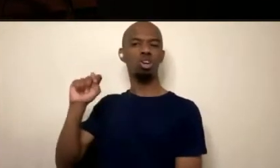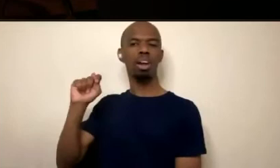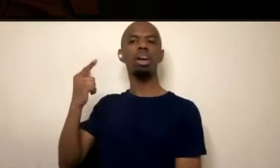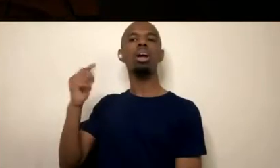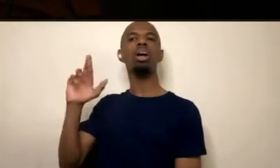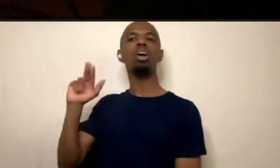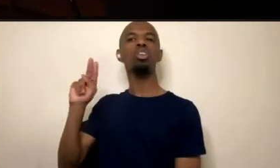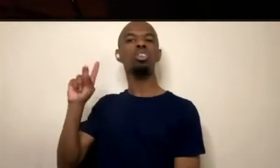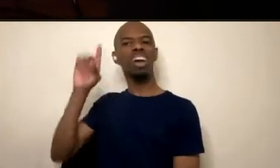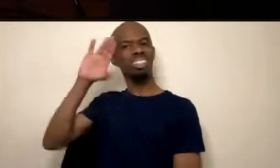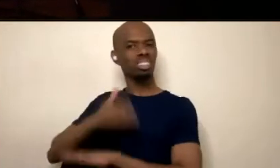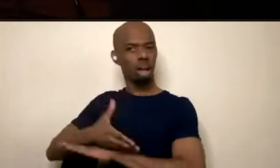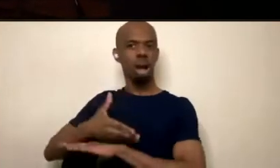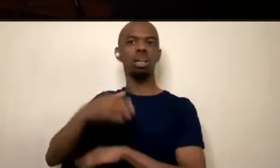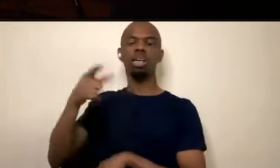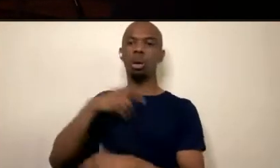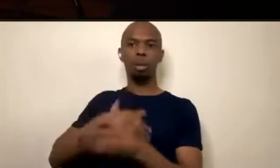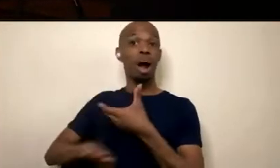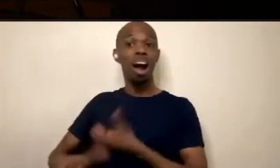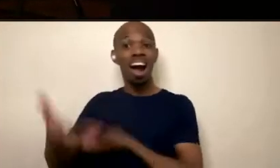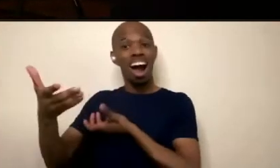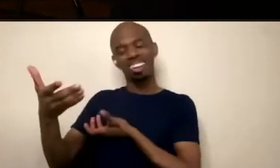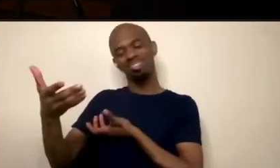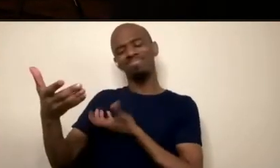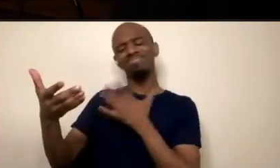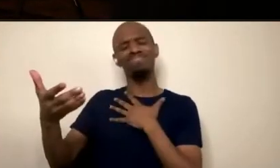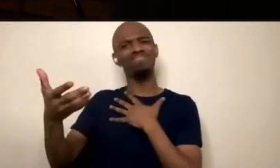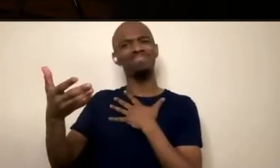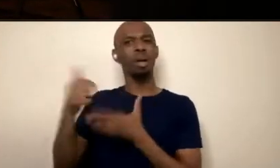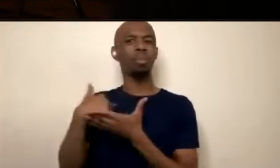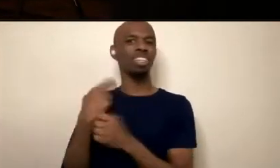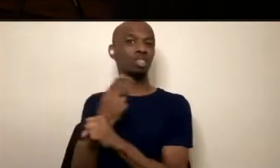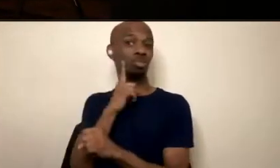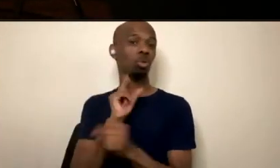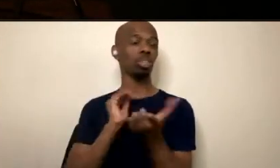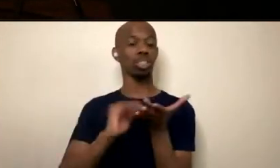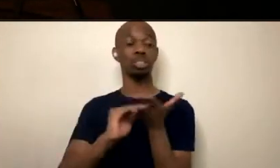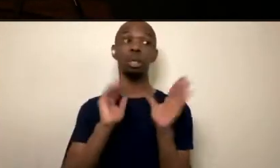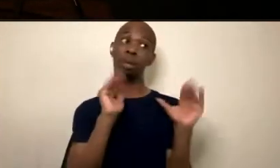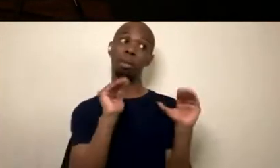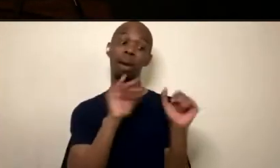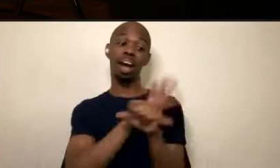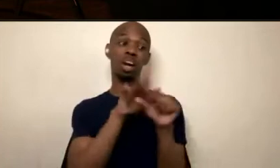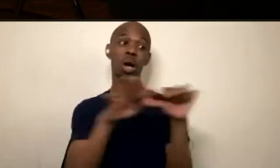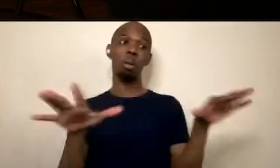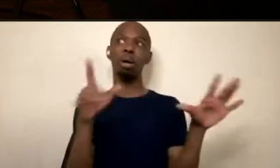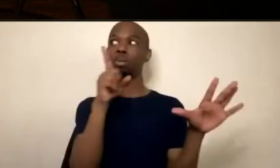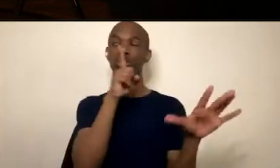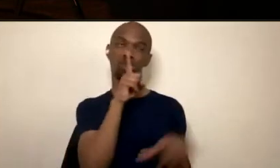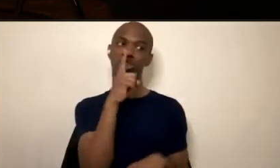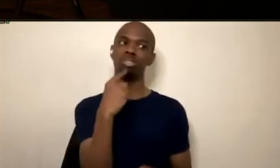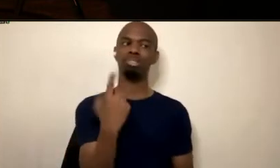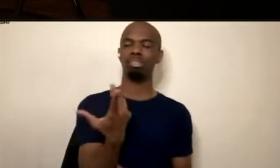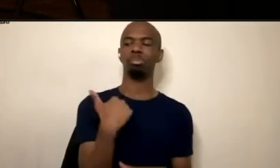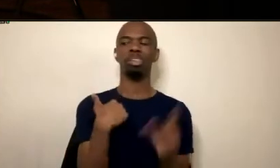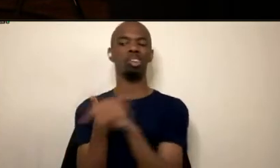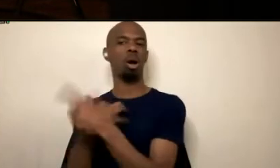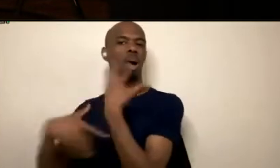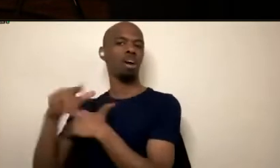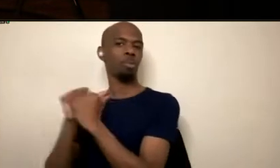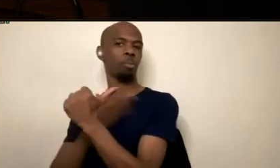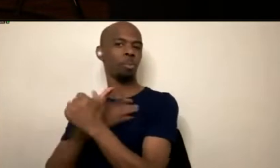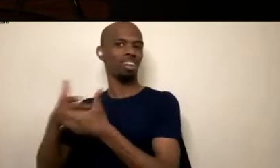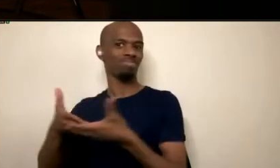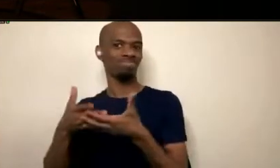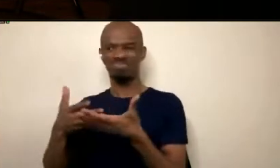all the time. COVID, you know, but I had some wonderful things happen, yeah. And I'm just trying to be grateful, you